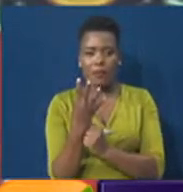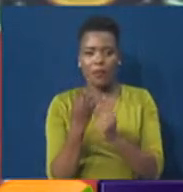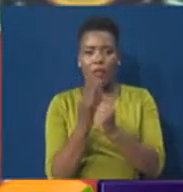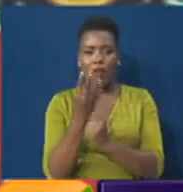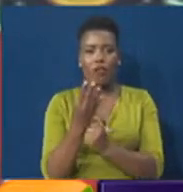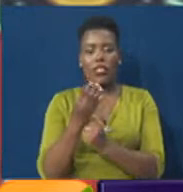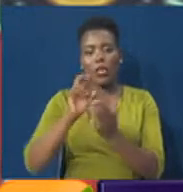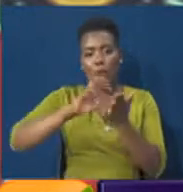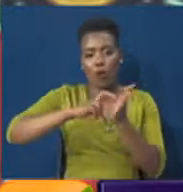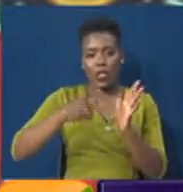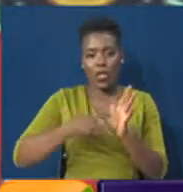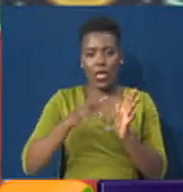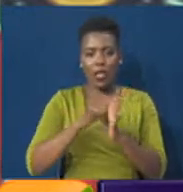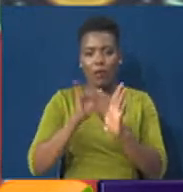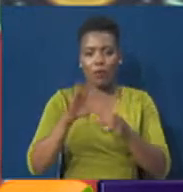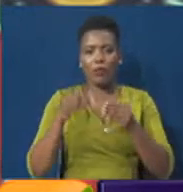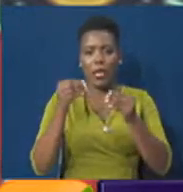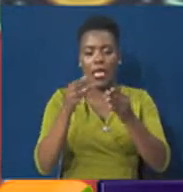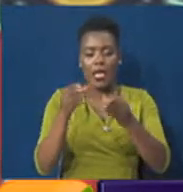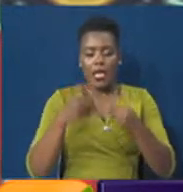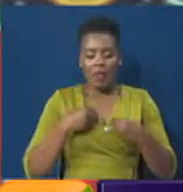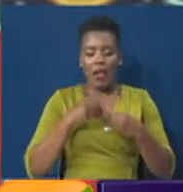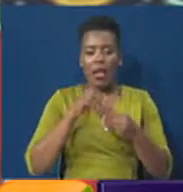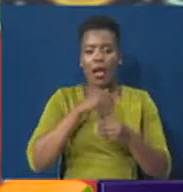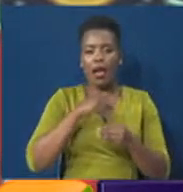another 14 projects that will give us